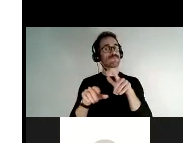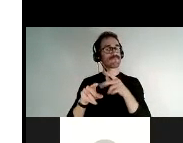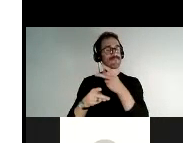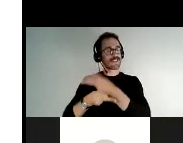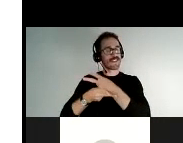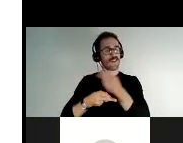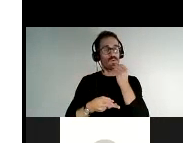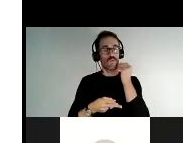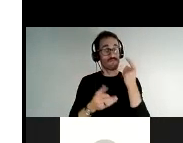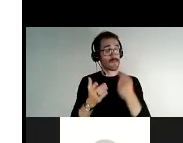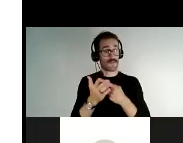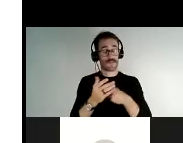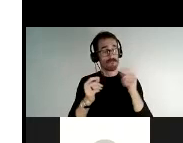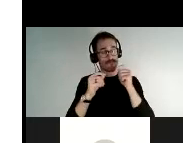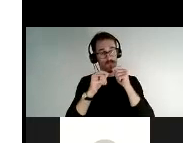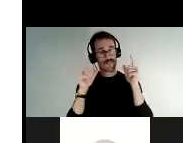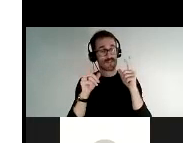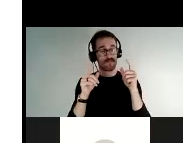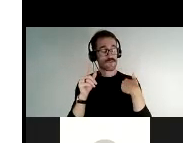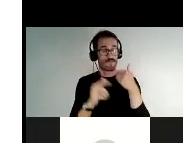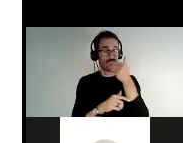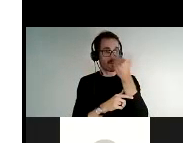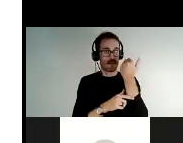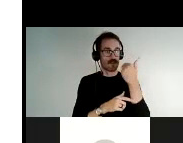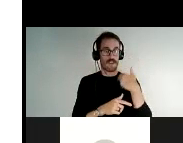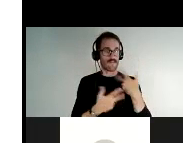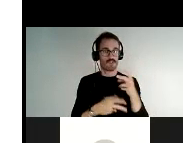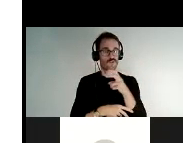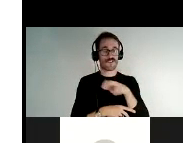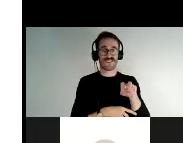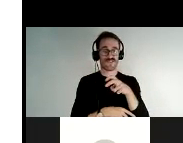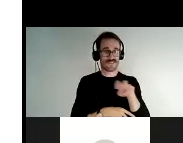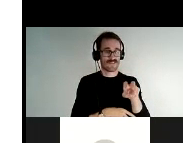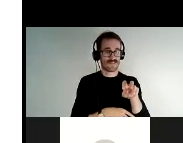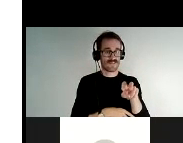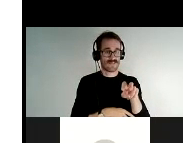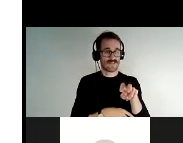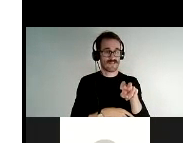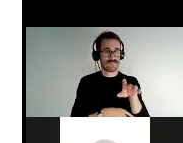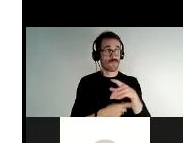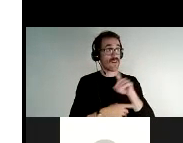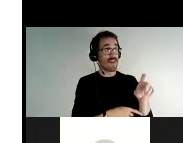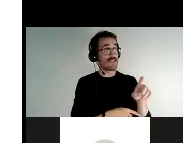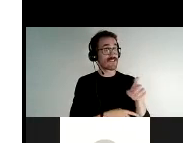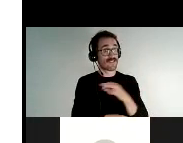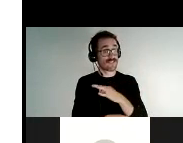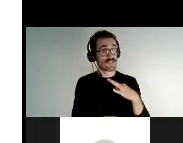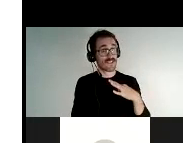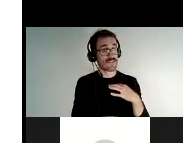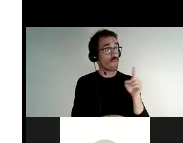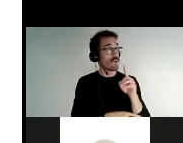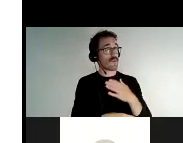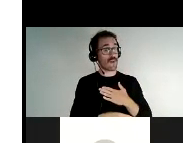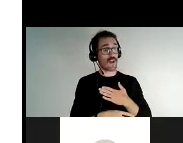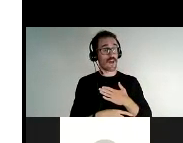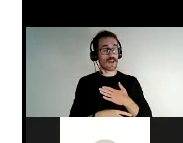when she wakes up and she forgets that she transitioned, and will ask the staff, where are her male